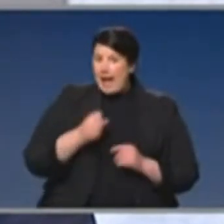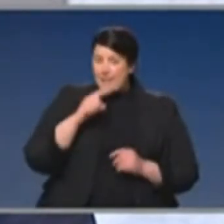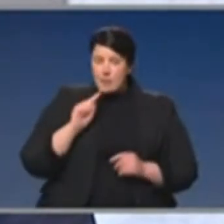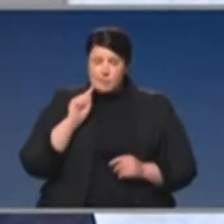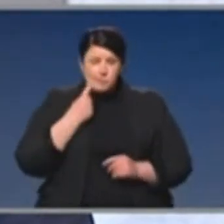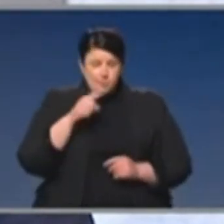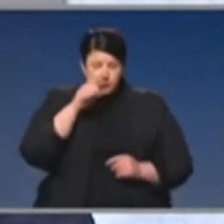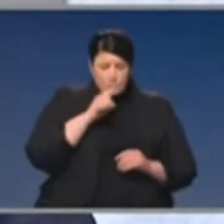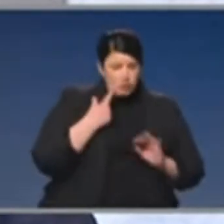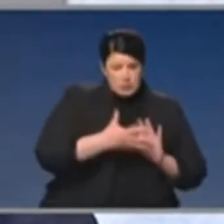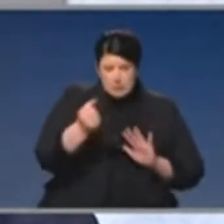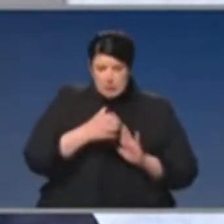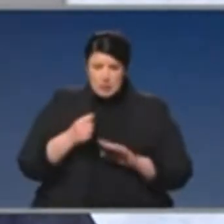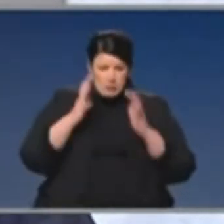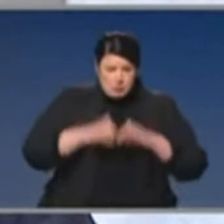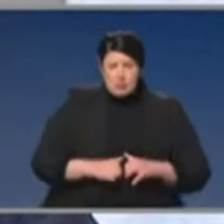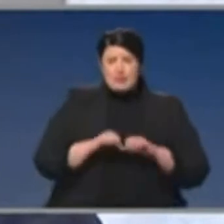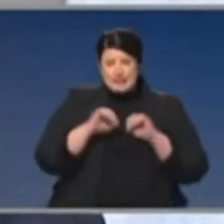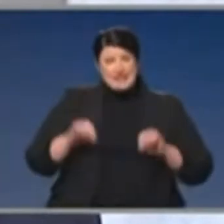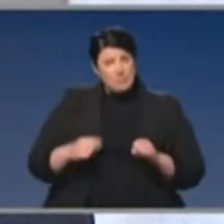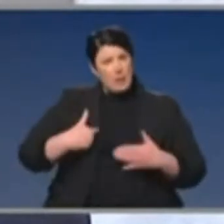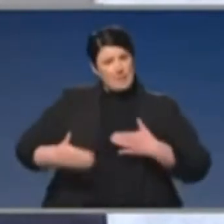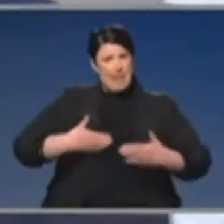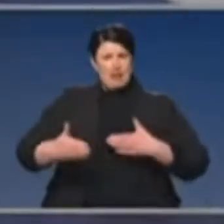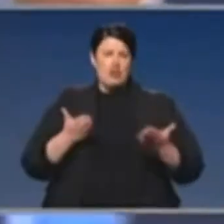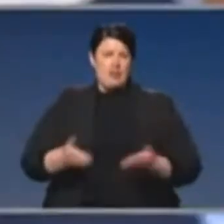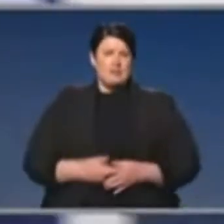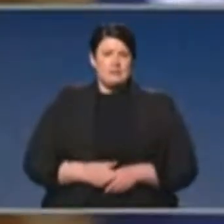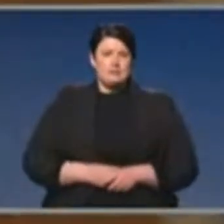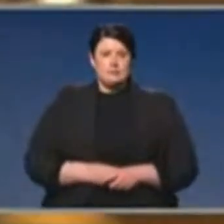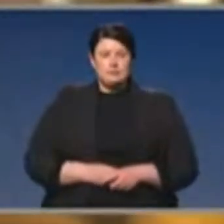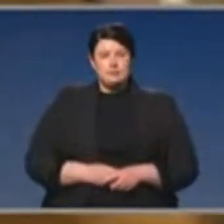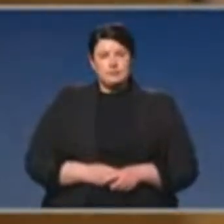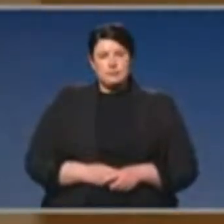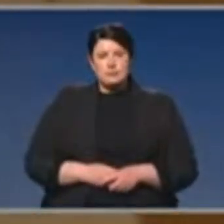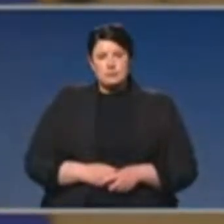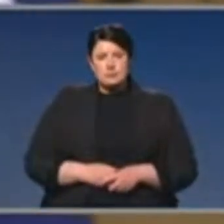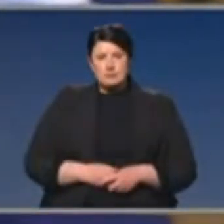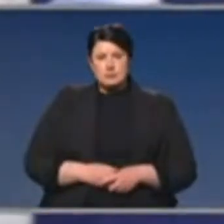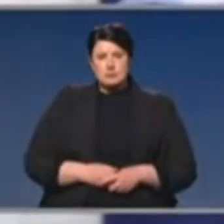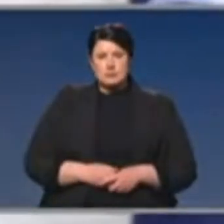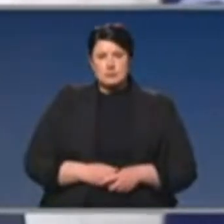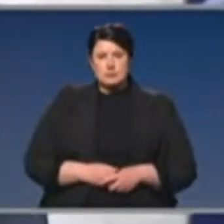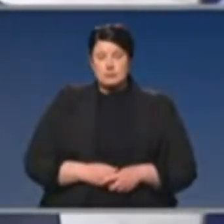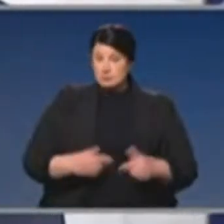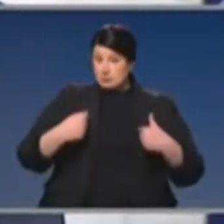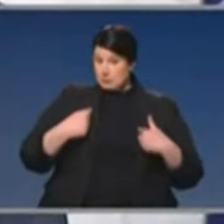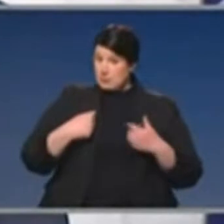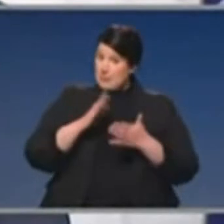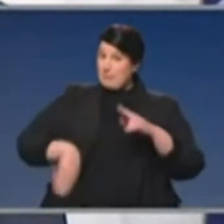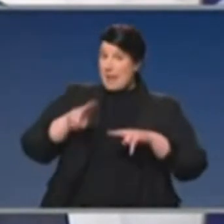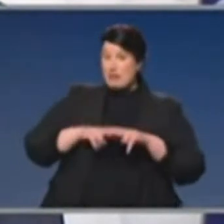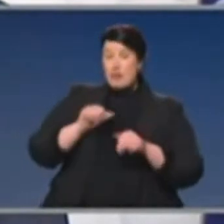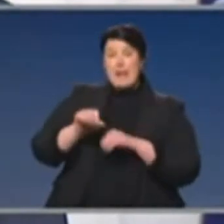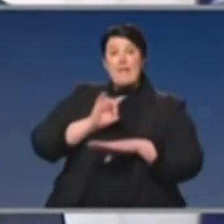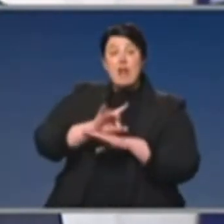to be able to come to terms and deal with that, and are. Peter? Well, look, Kieran, as a parent, I'd say the best